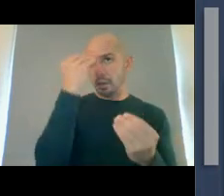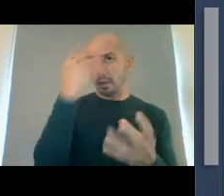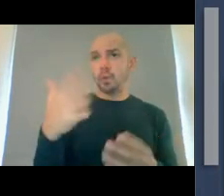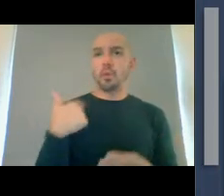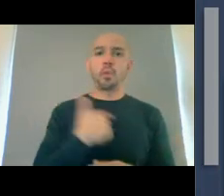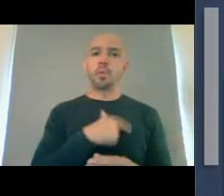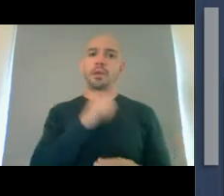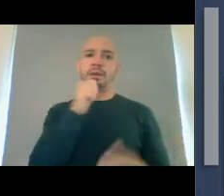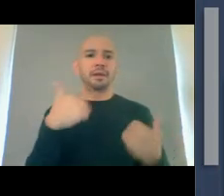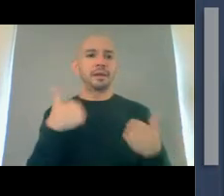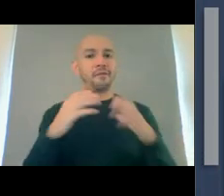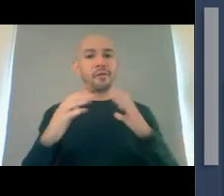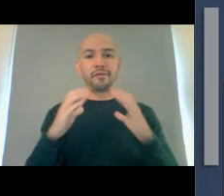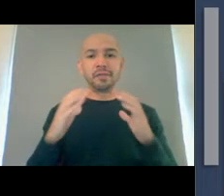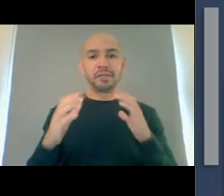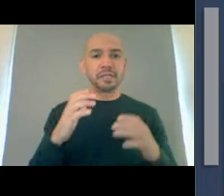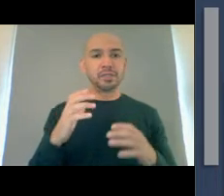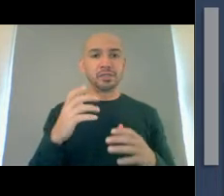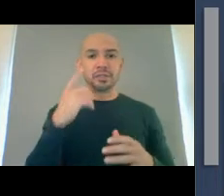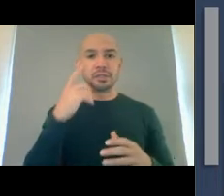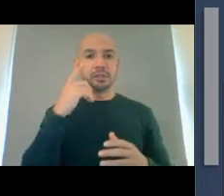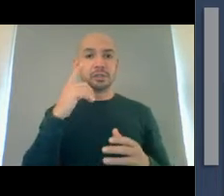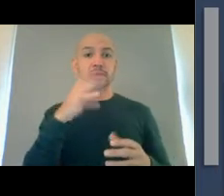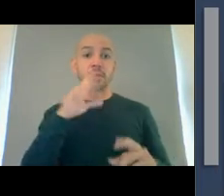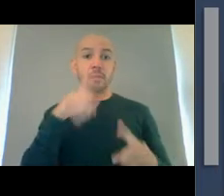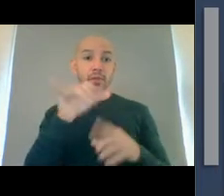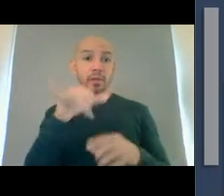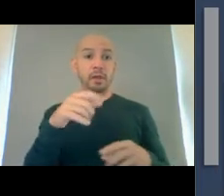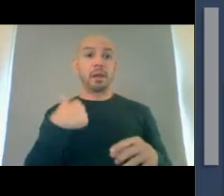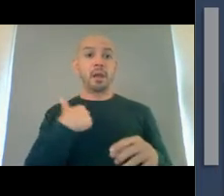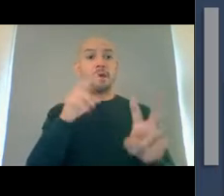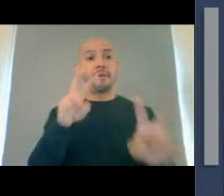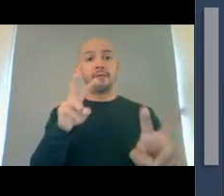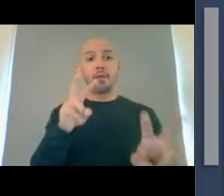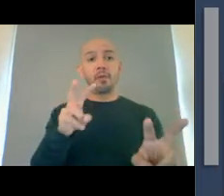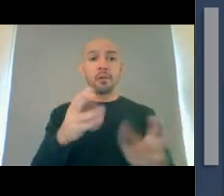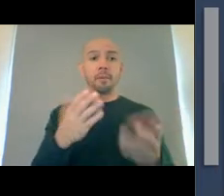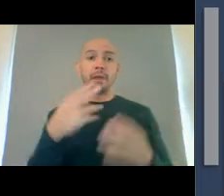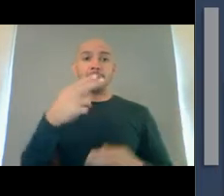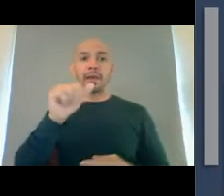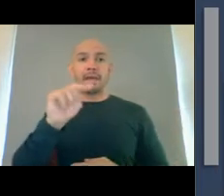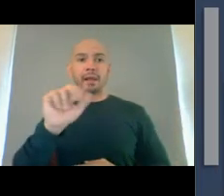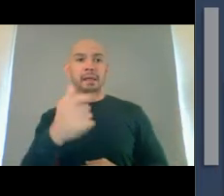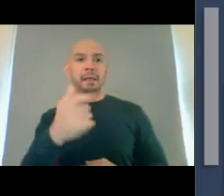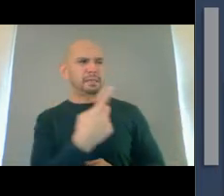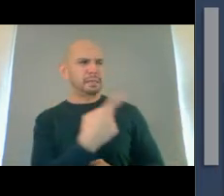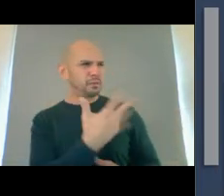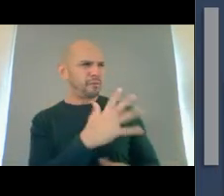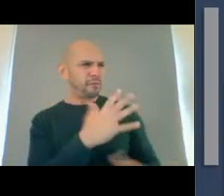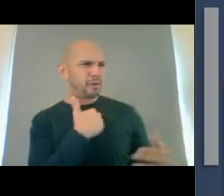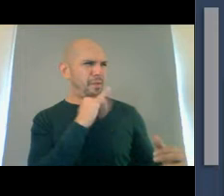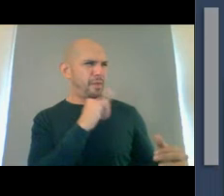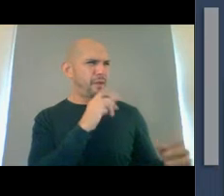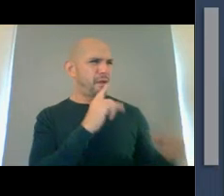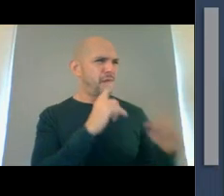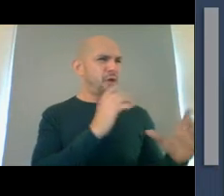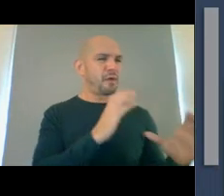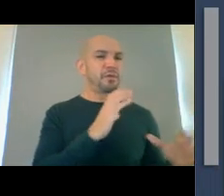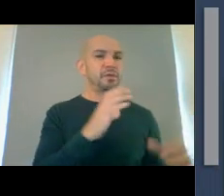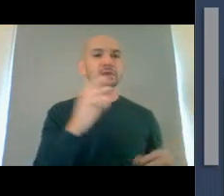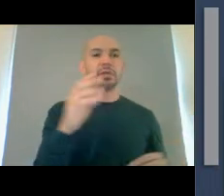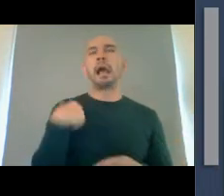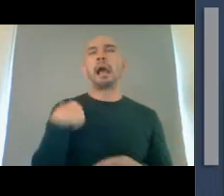newly appointed czar but we look forward to those or maybe hannah has she's telling me i'm wrong well i believe you're you may be